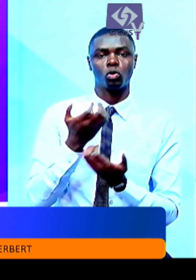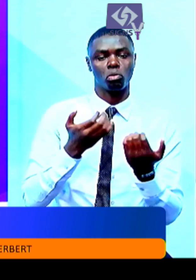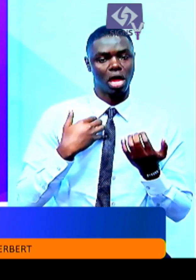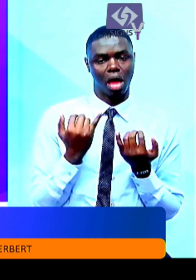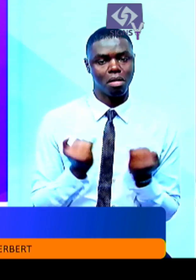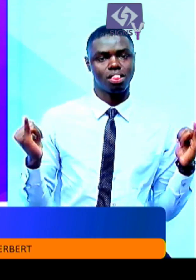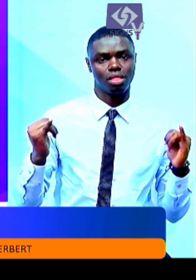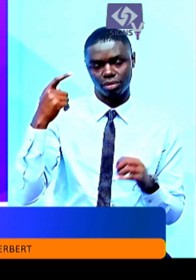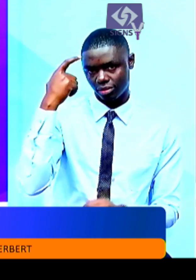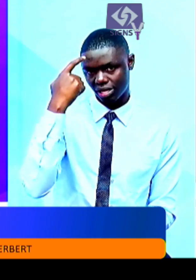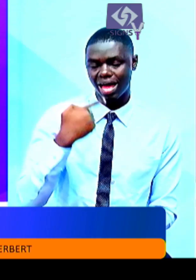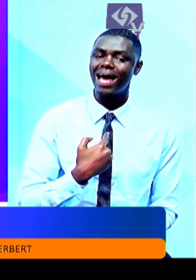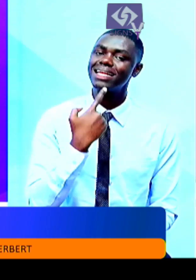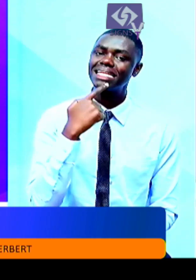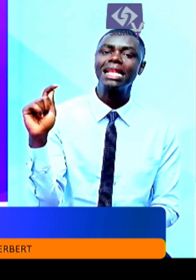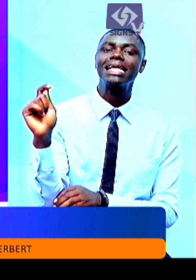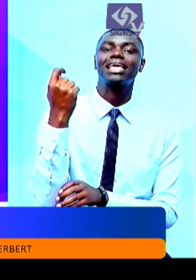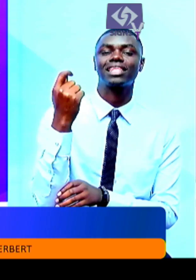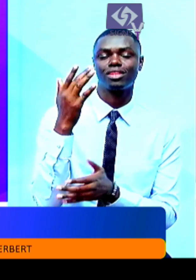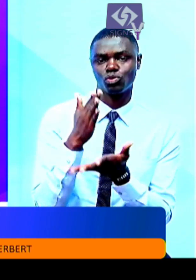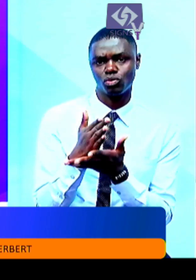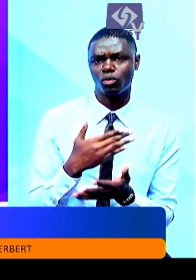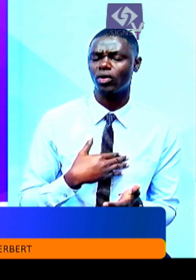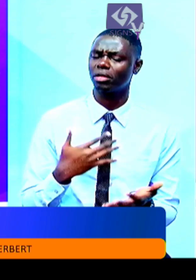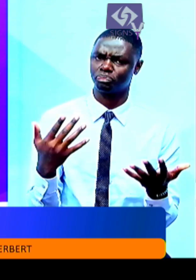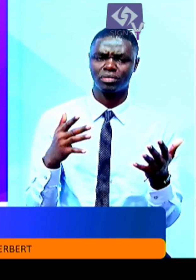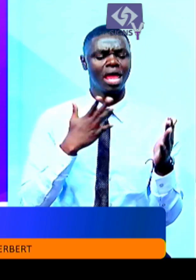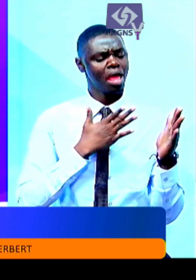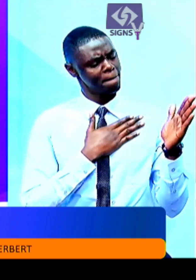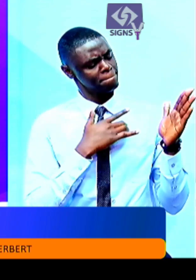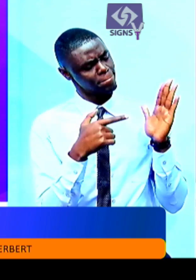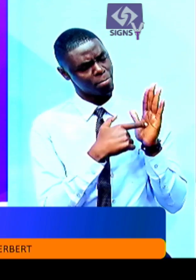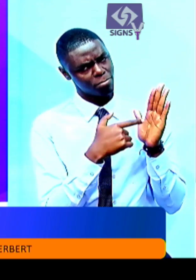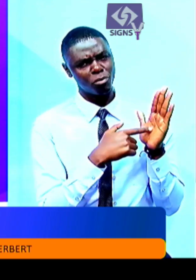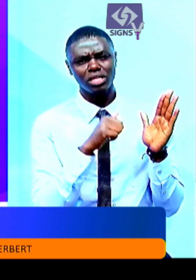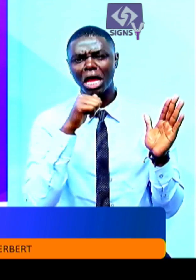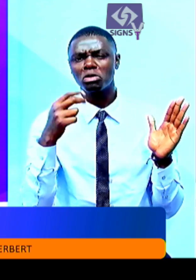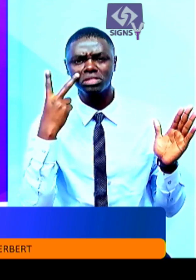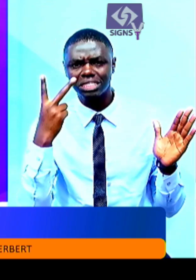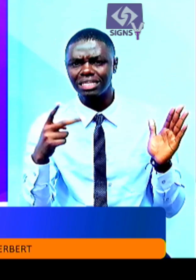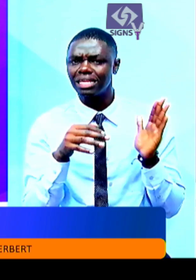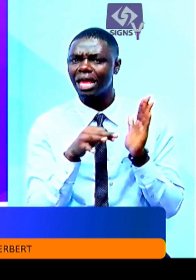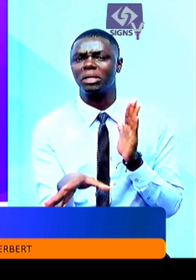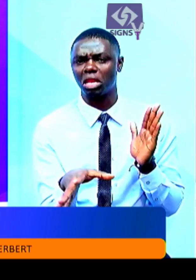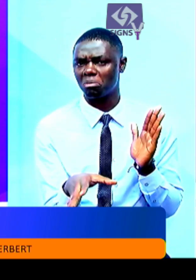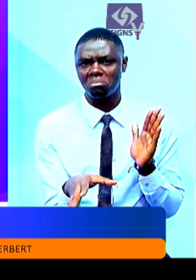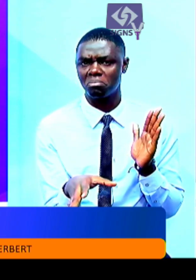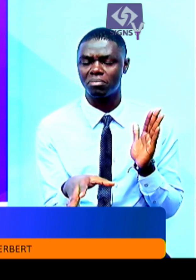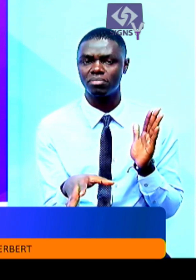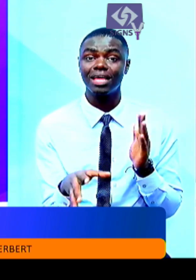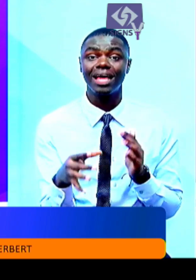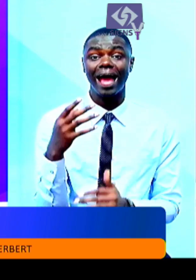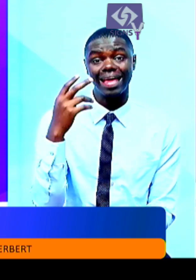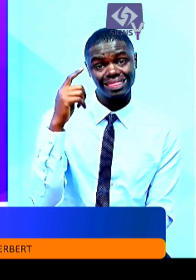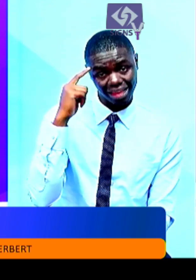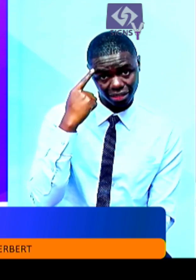thinker. So I'll tell Kenyans the truth. So let me just go to the point that I don't see a betrayal. I think that there's